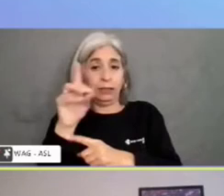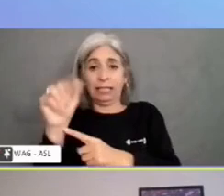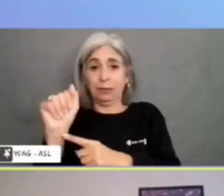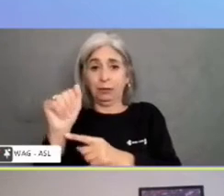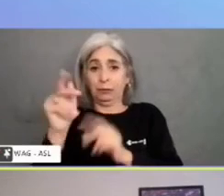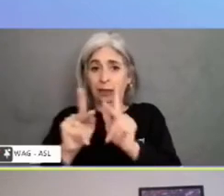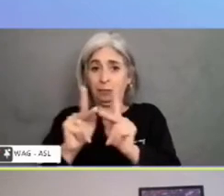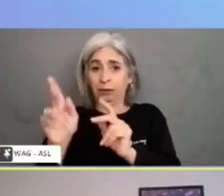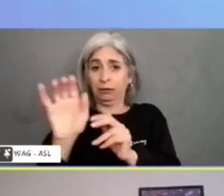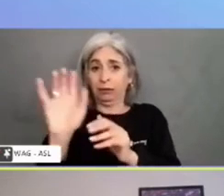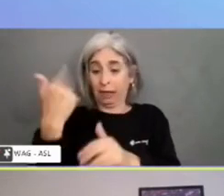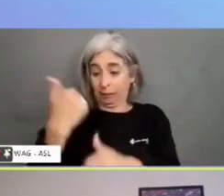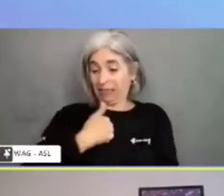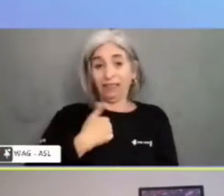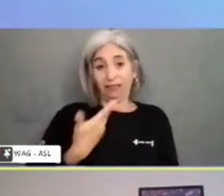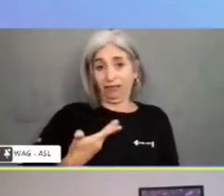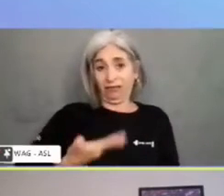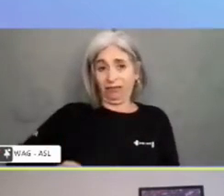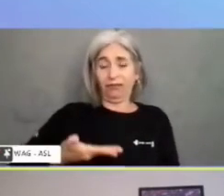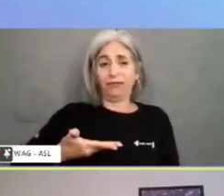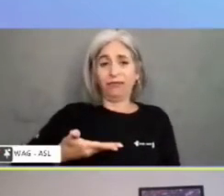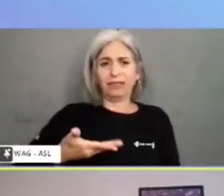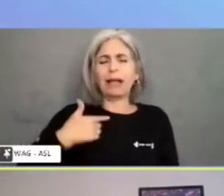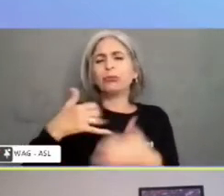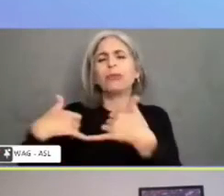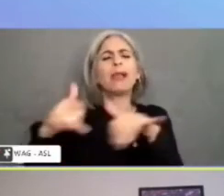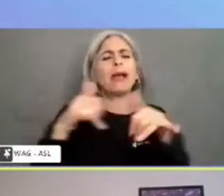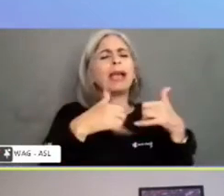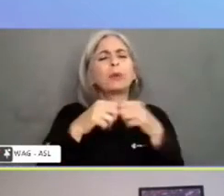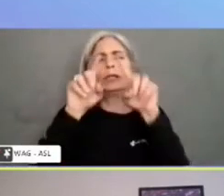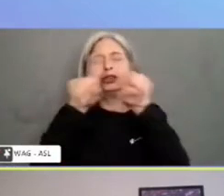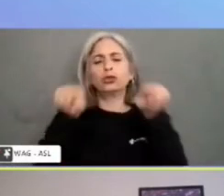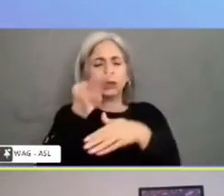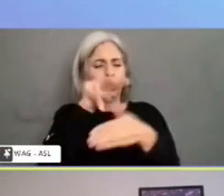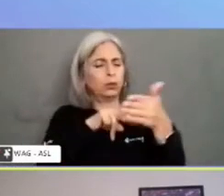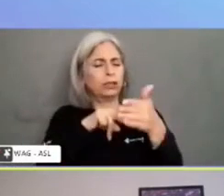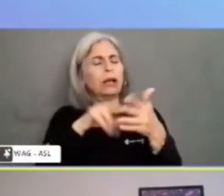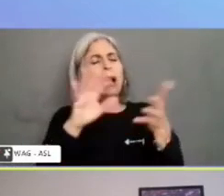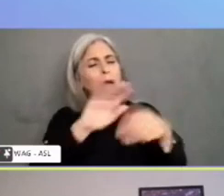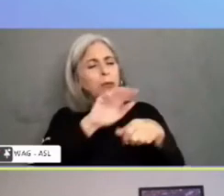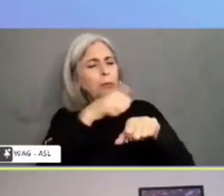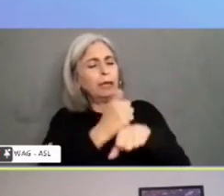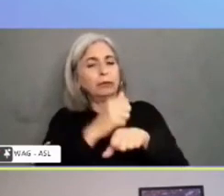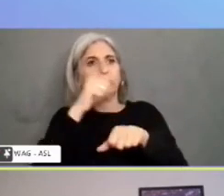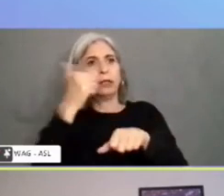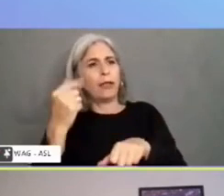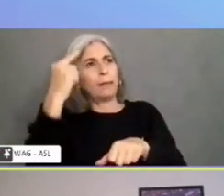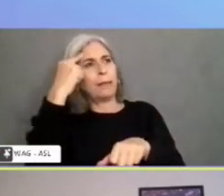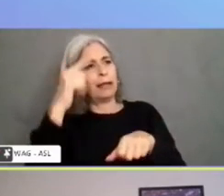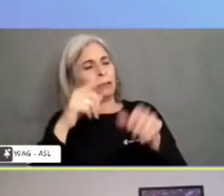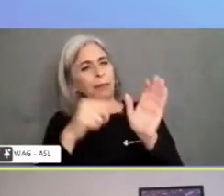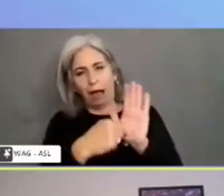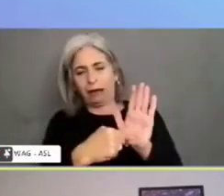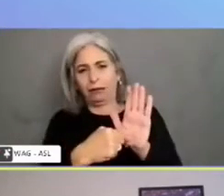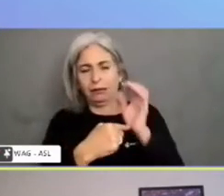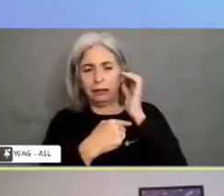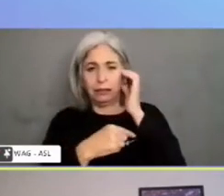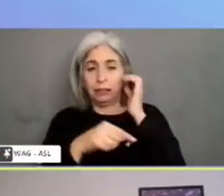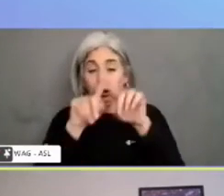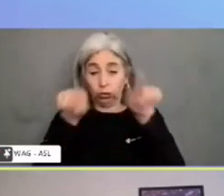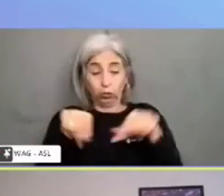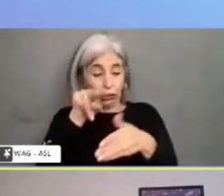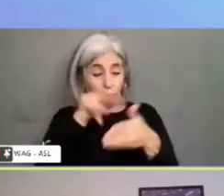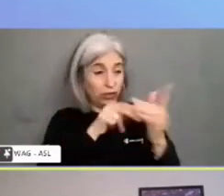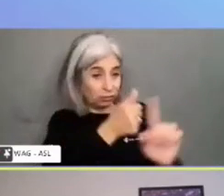myself. And as I was playing around with screen readers, I kind of started to build this other mental model, which is that screen readers,